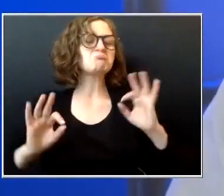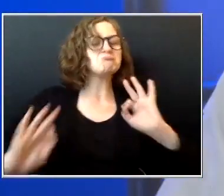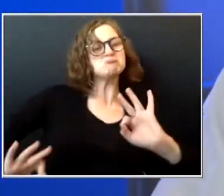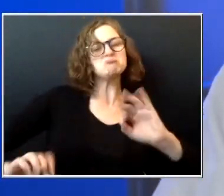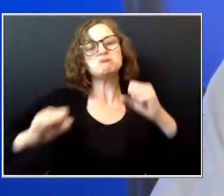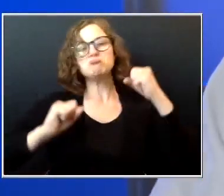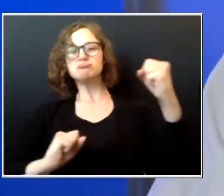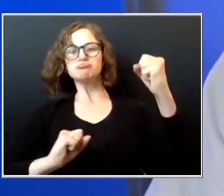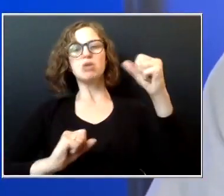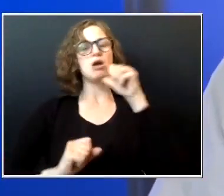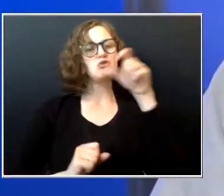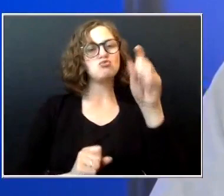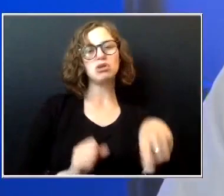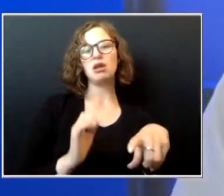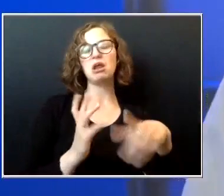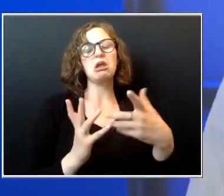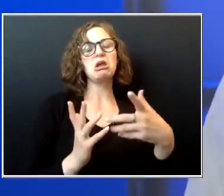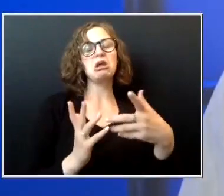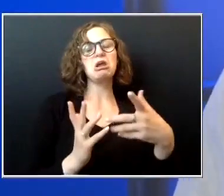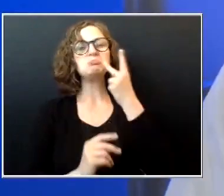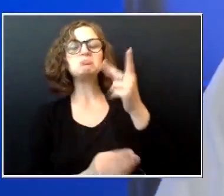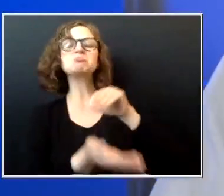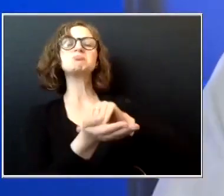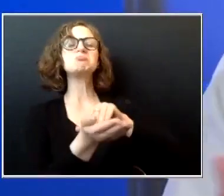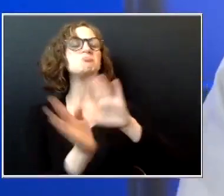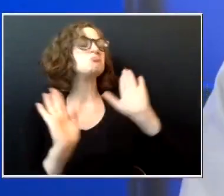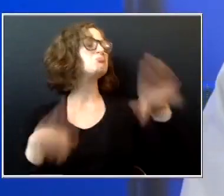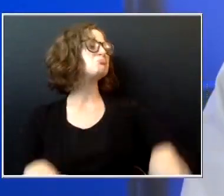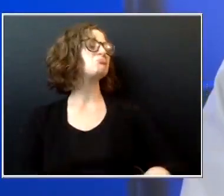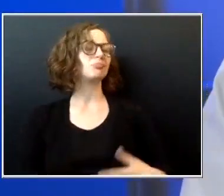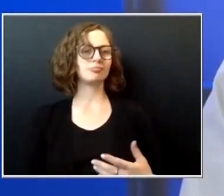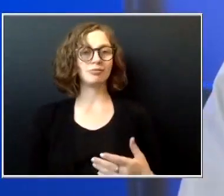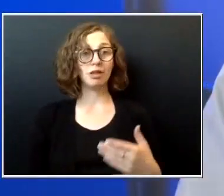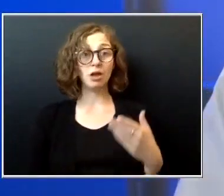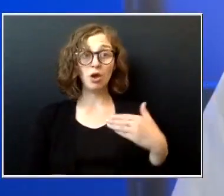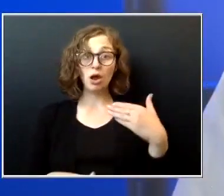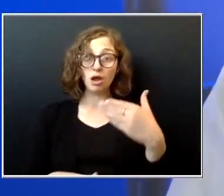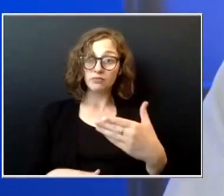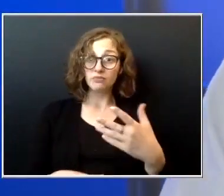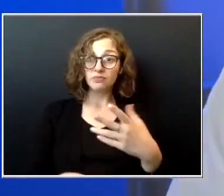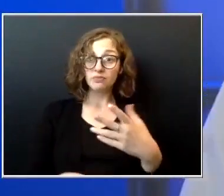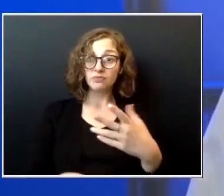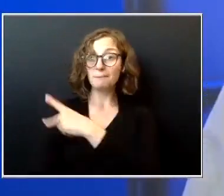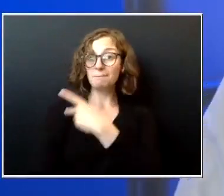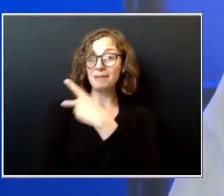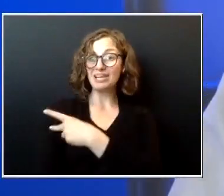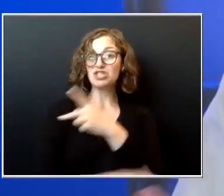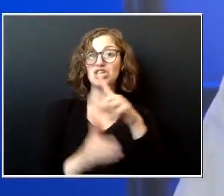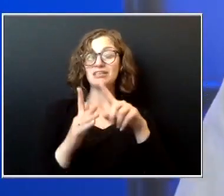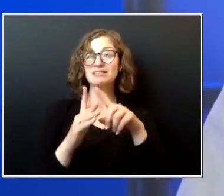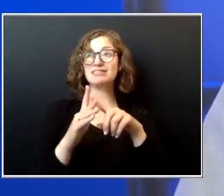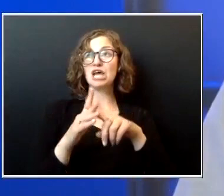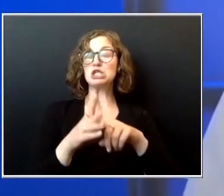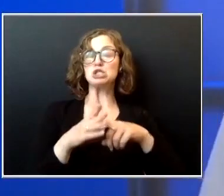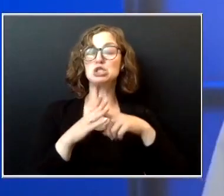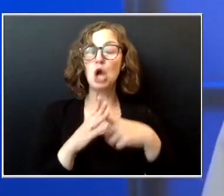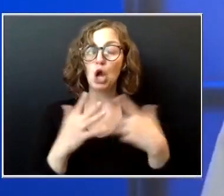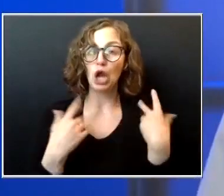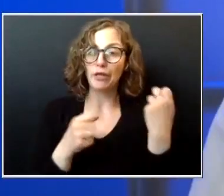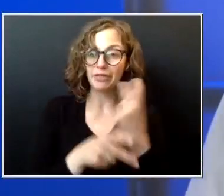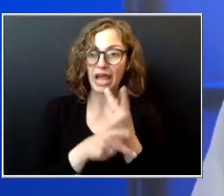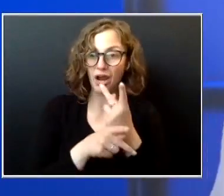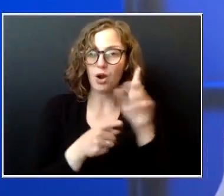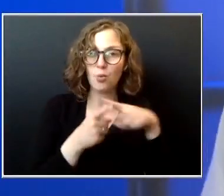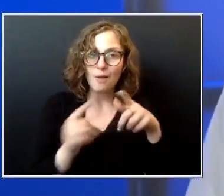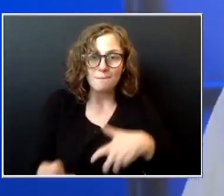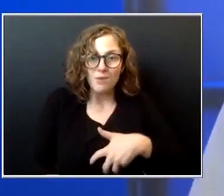And oftentimes, patients are entering healthcare pregnant, and so it's the first time they're ever seeing a healthcare